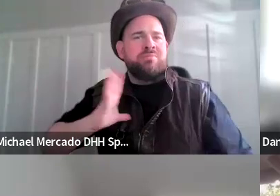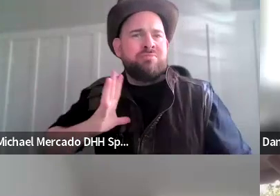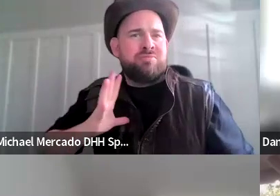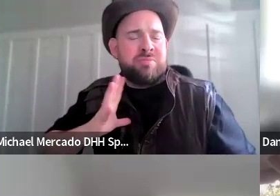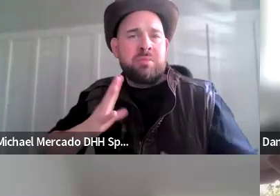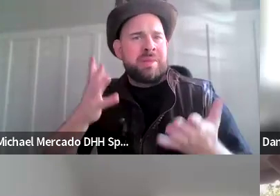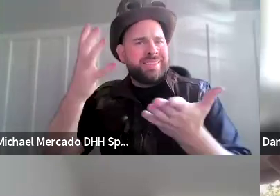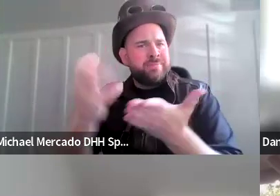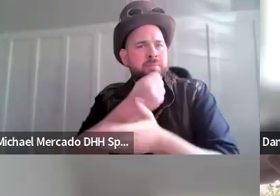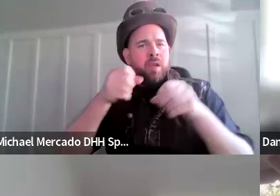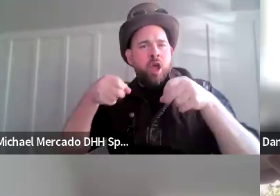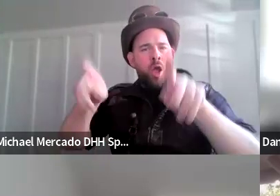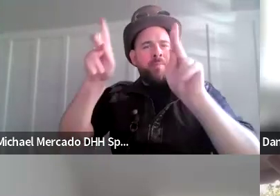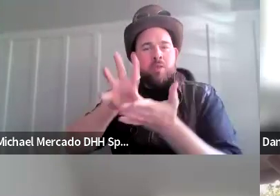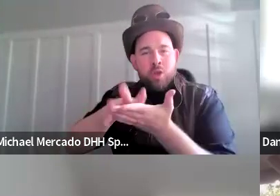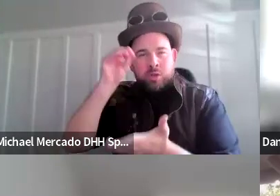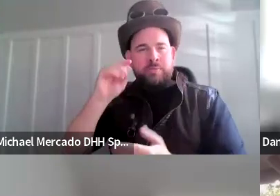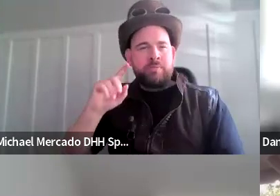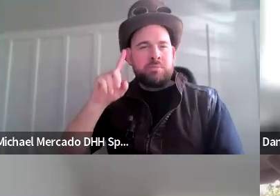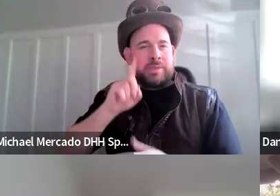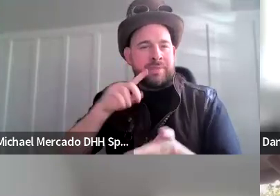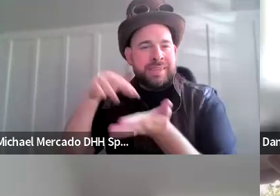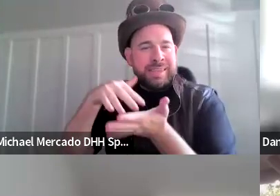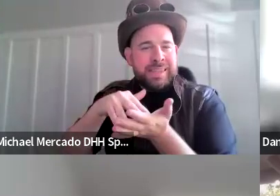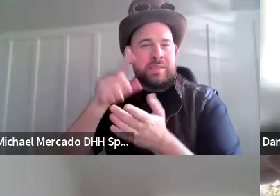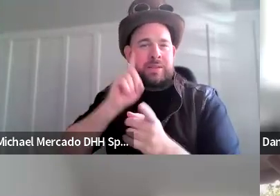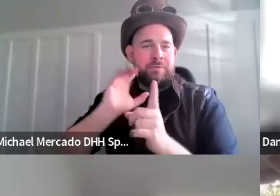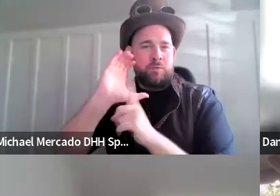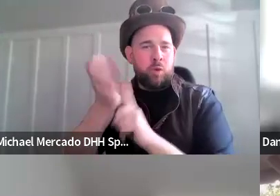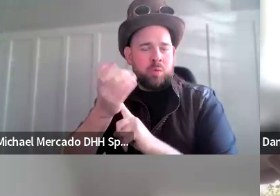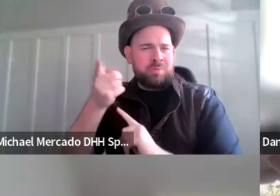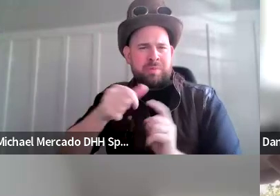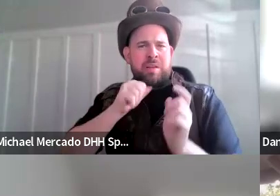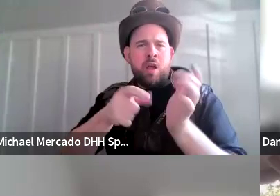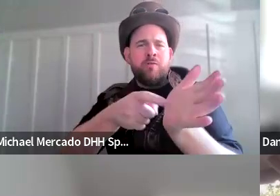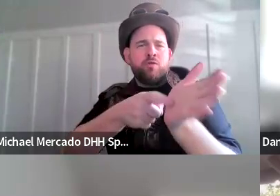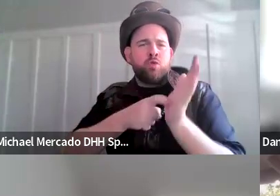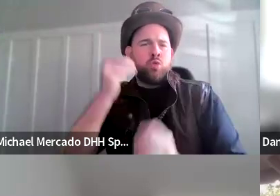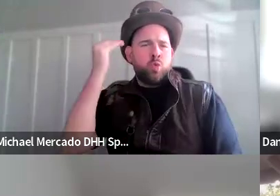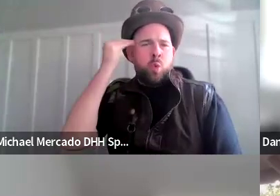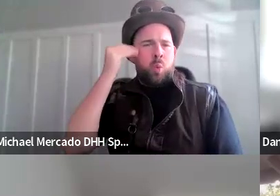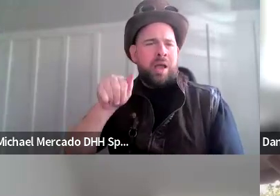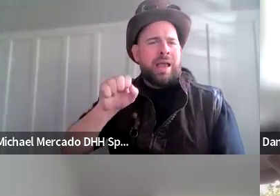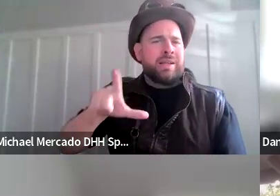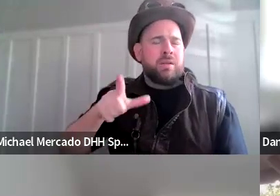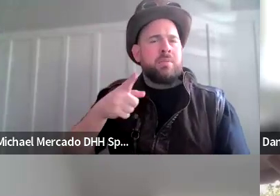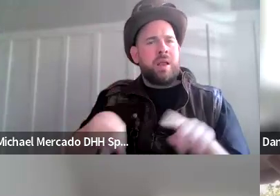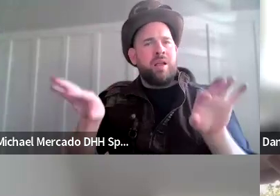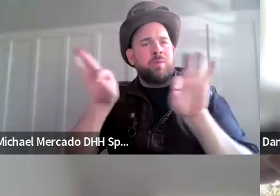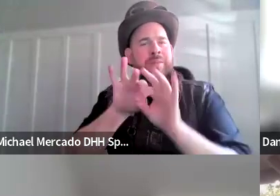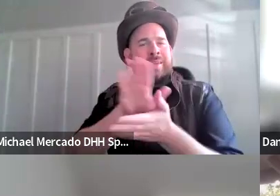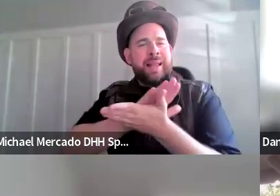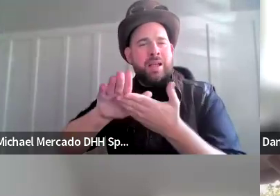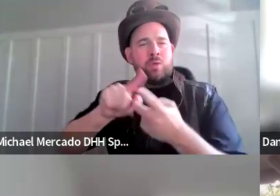communicate, or they feel they might be unable to learn a new language. That's all right, because if you take advantage of studying deaf studies